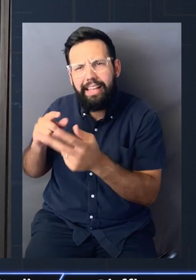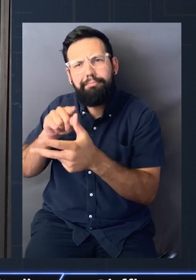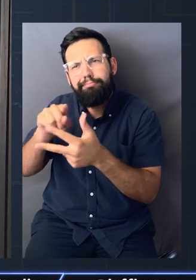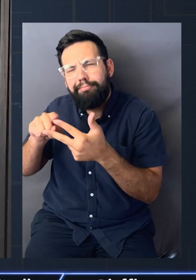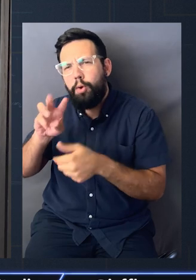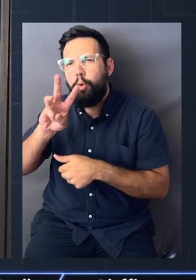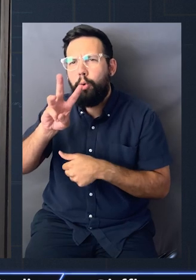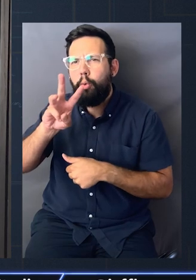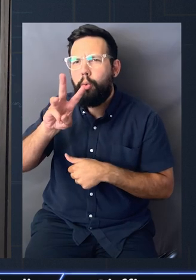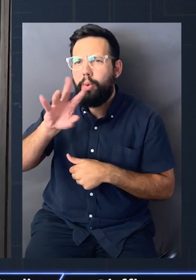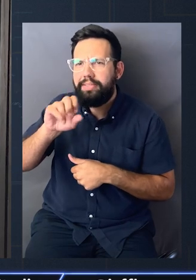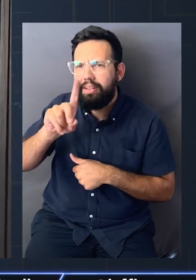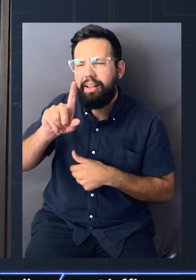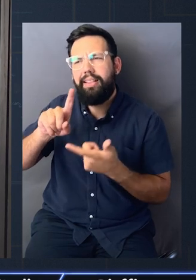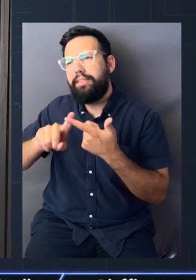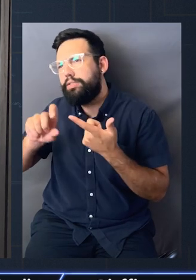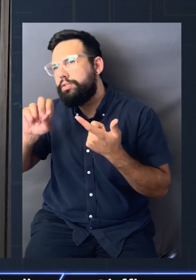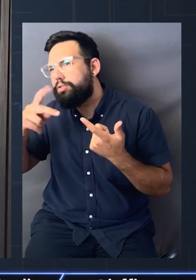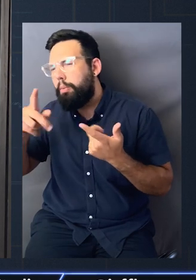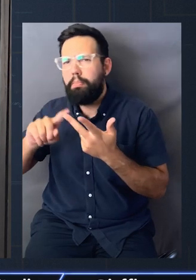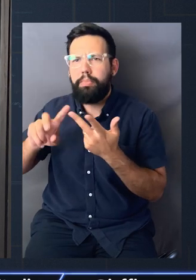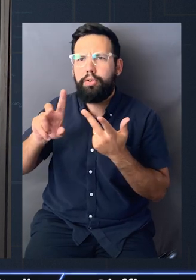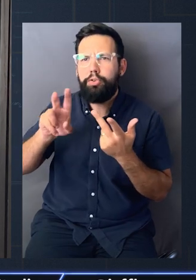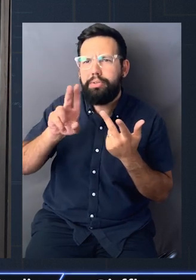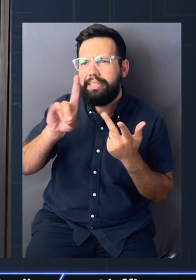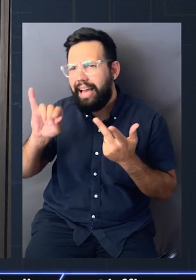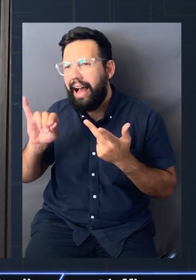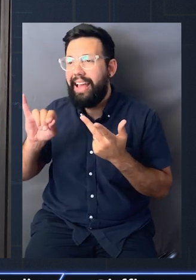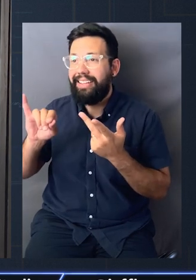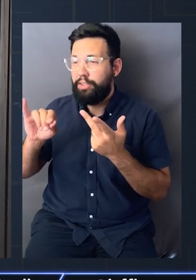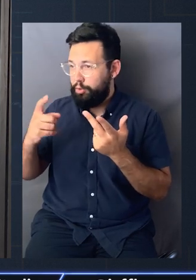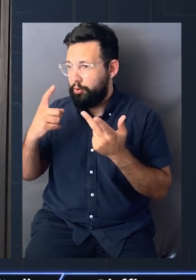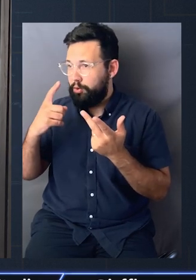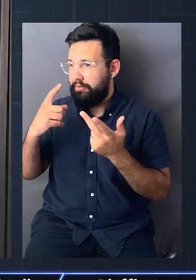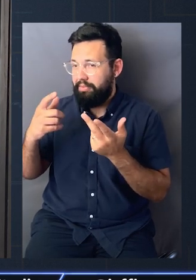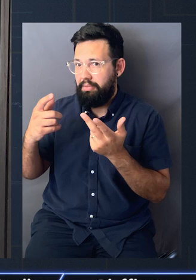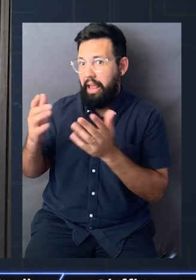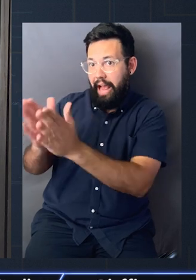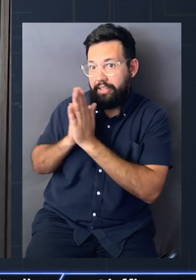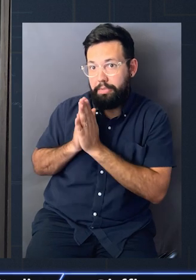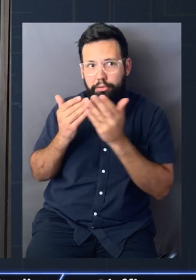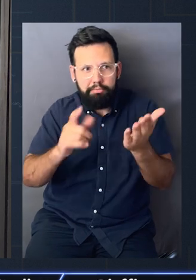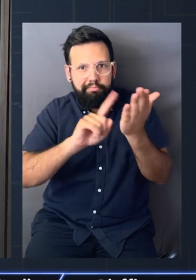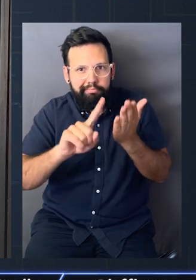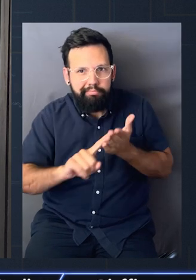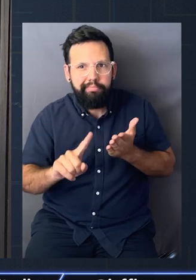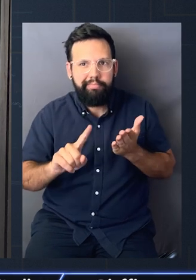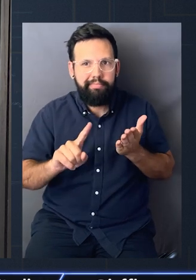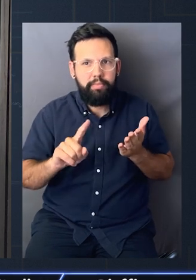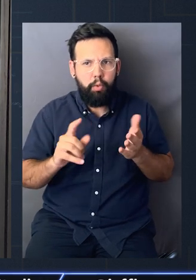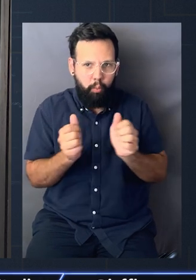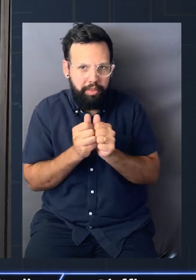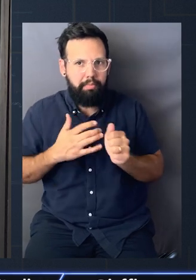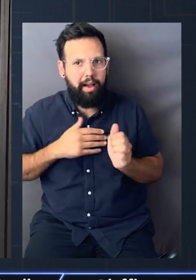start taking a look, figure out how this might fit into our product? I blended into this my interest in XML and started looking at